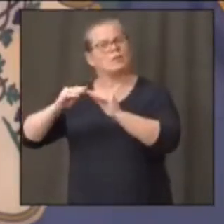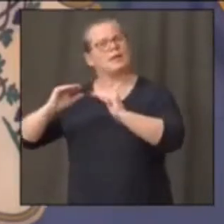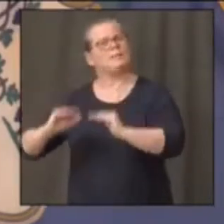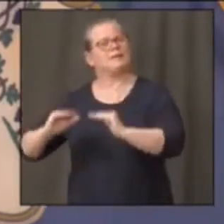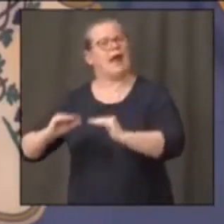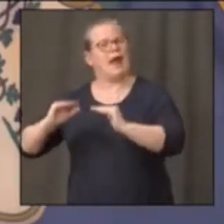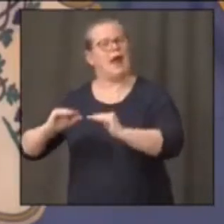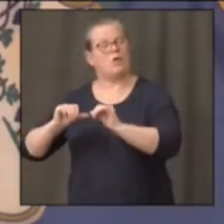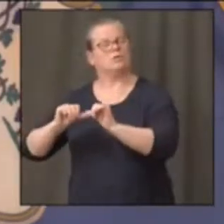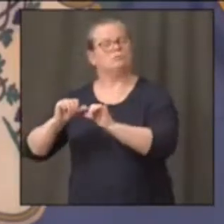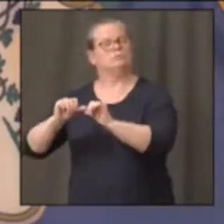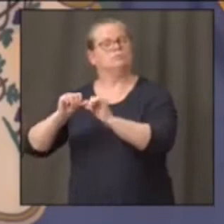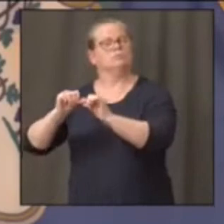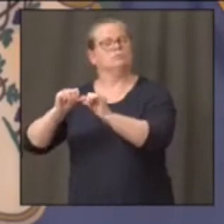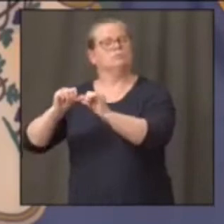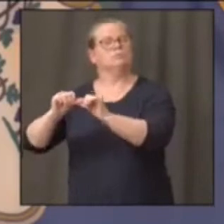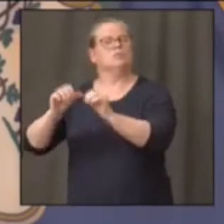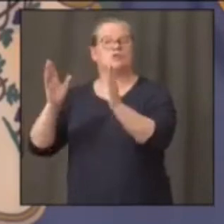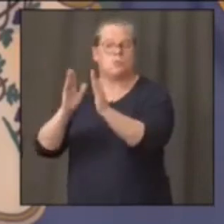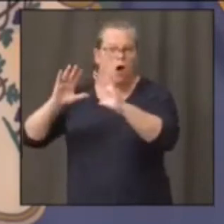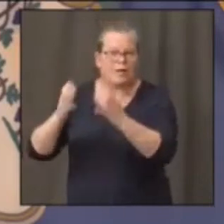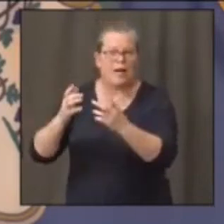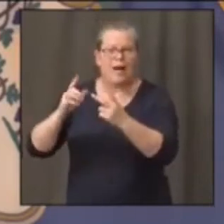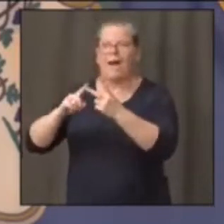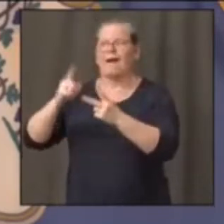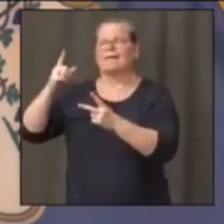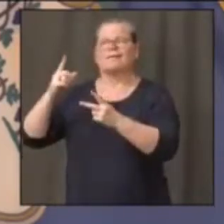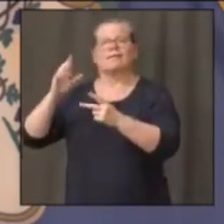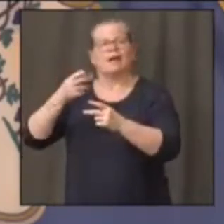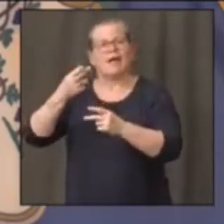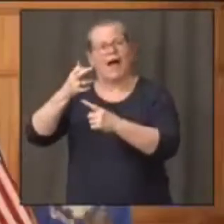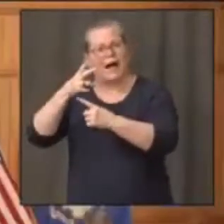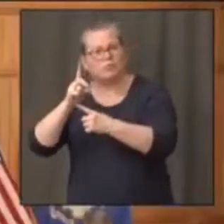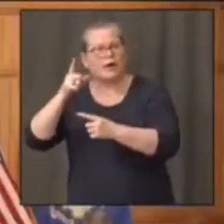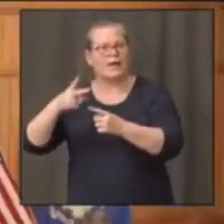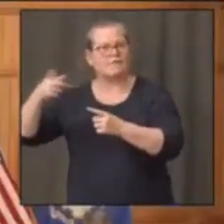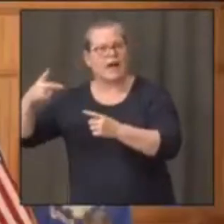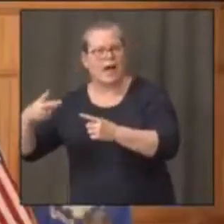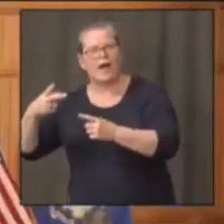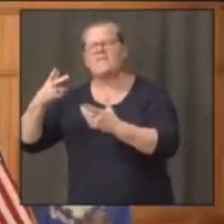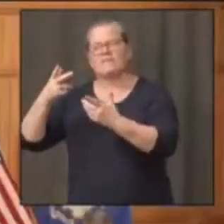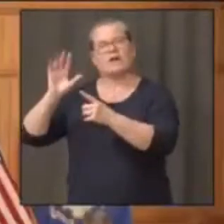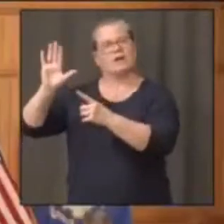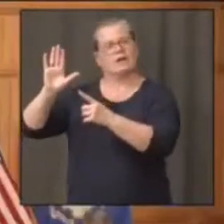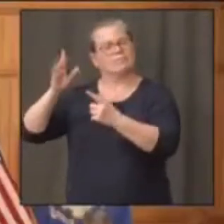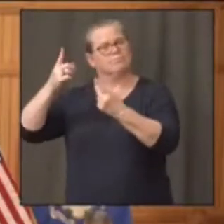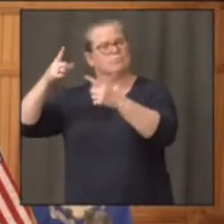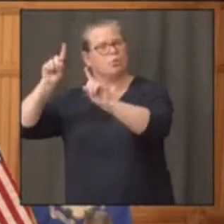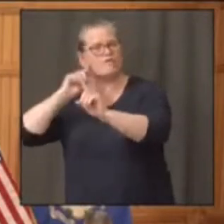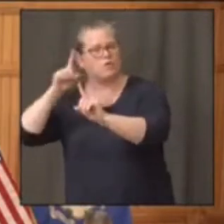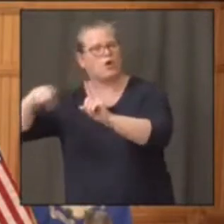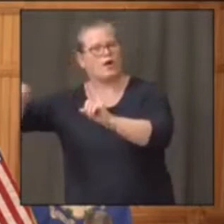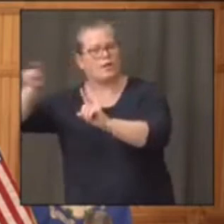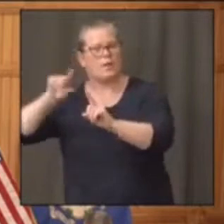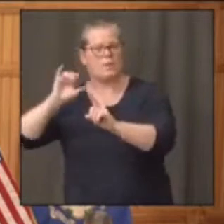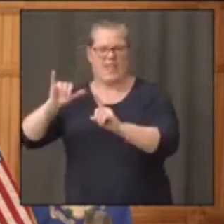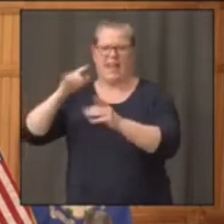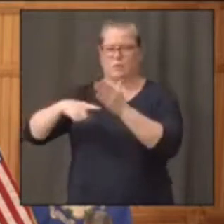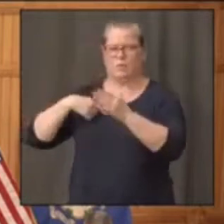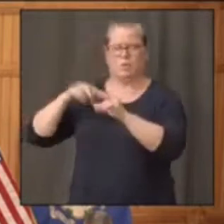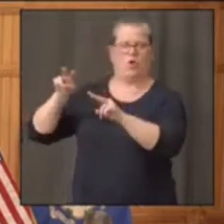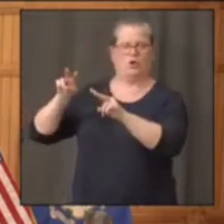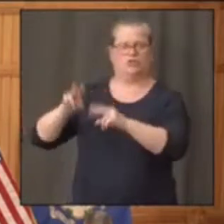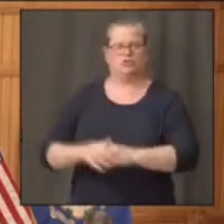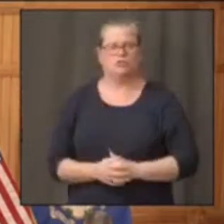hybrid, small class, whatever, but they've done it. And Governor, can you tell me about your decision to